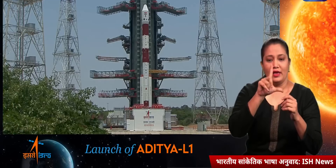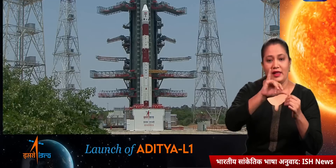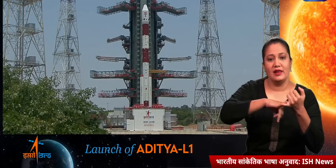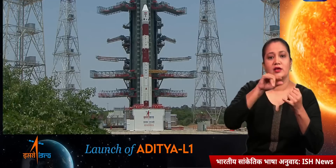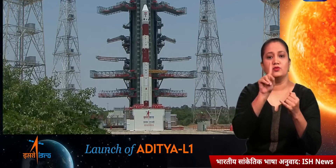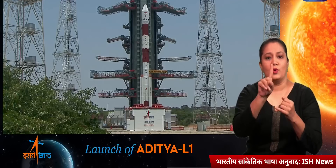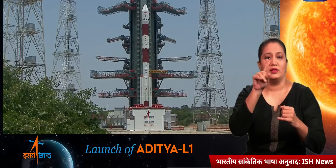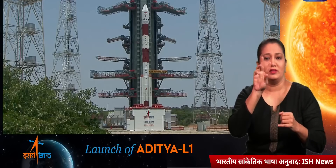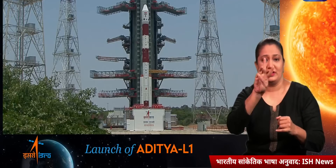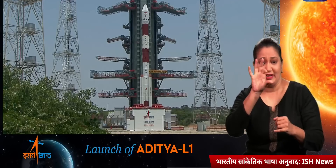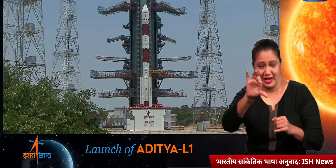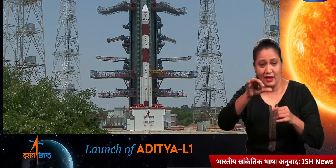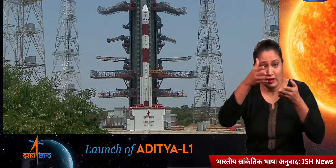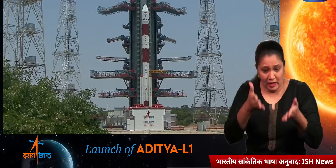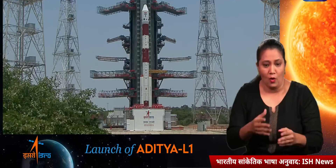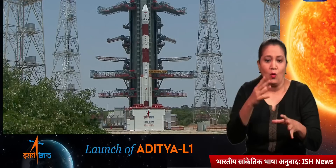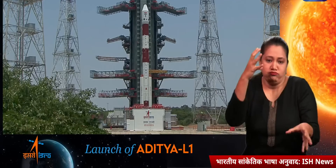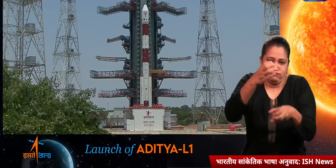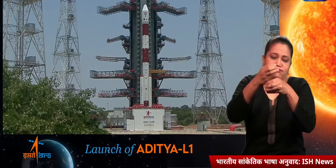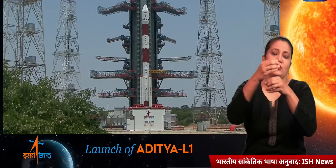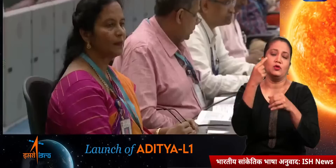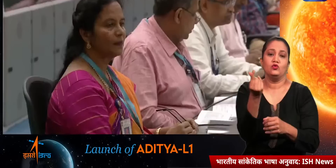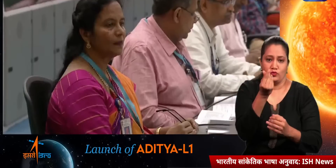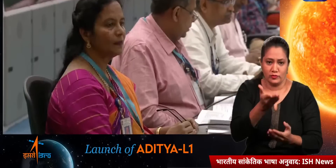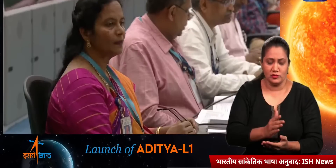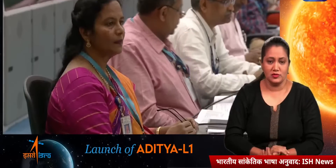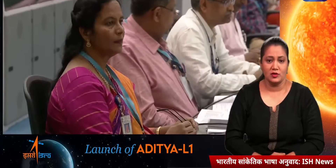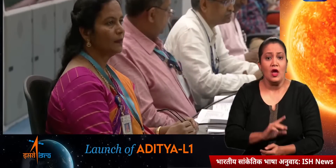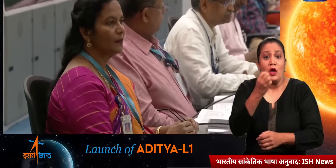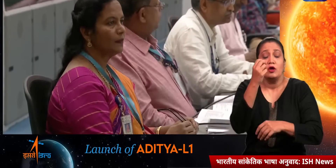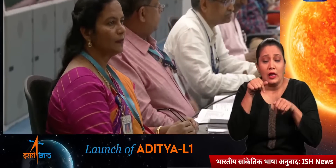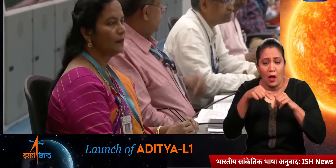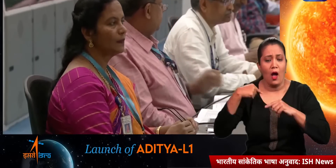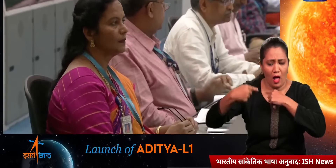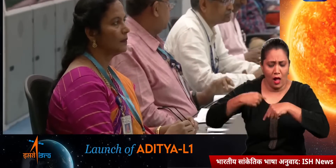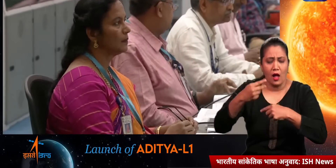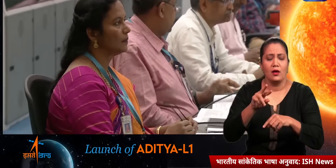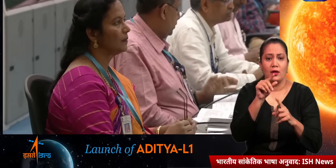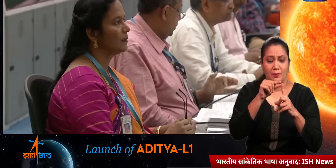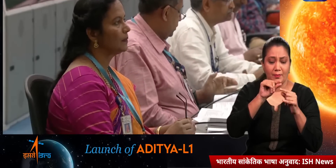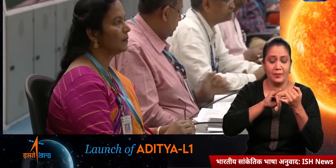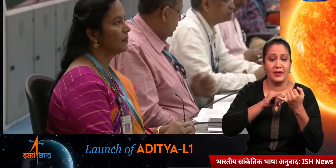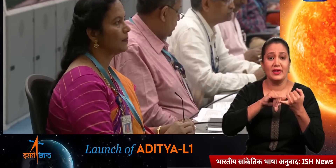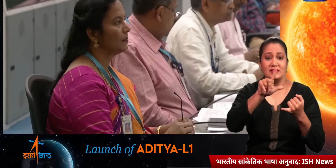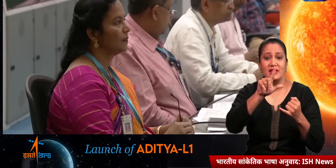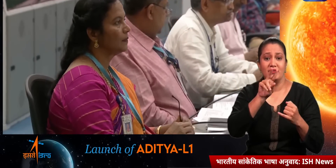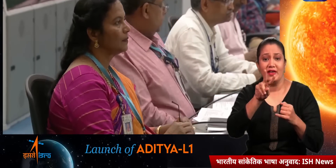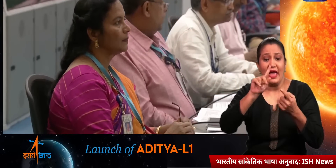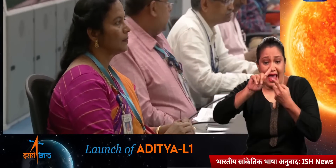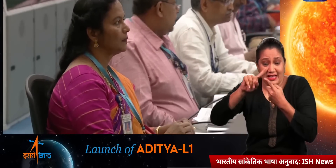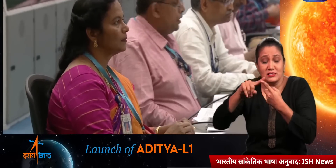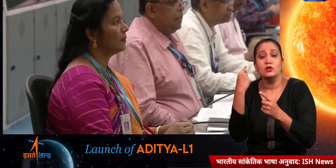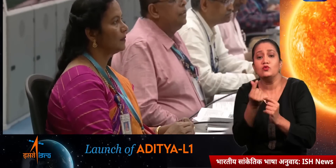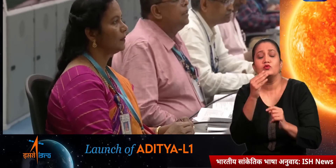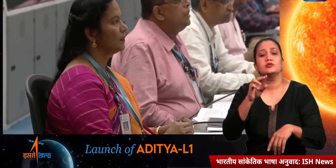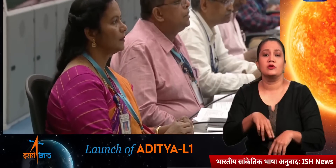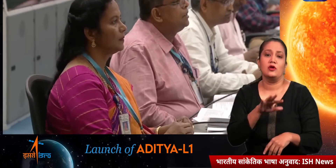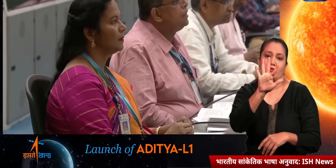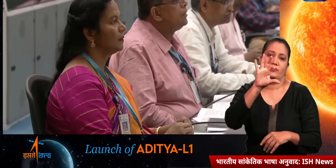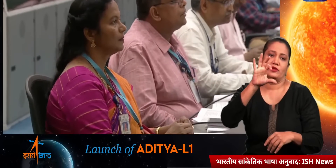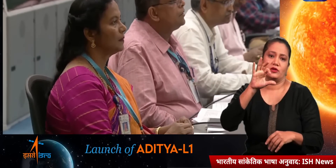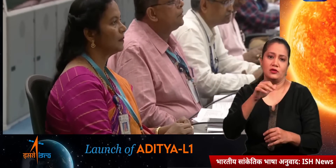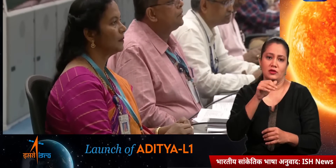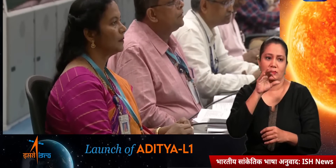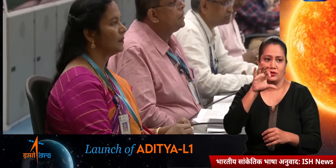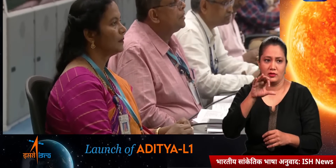being used for the present mission. This is the 25th time PSLV XL is getting ready for launch.